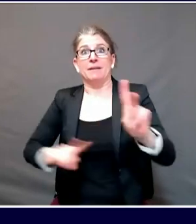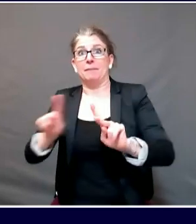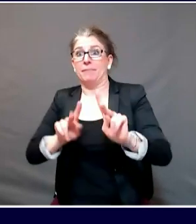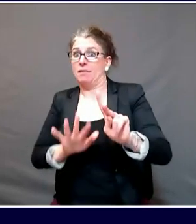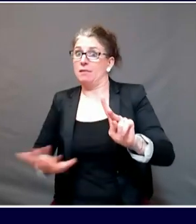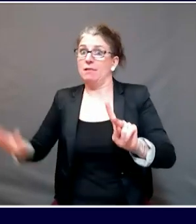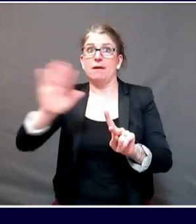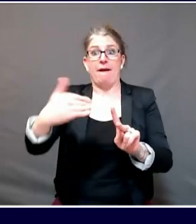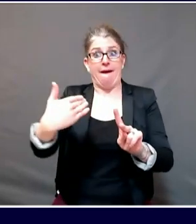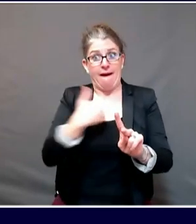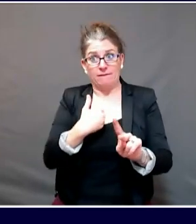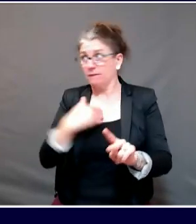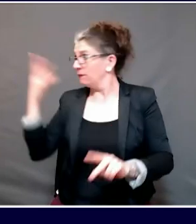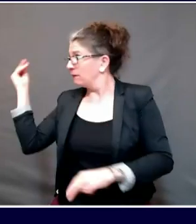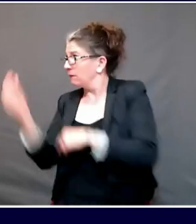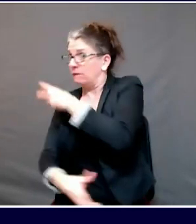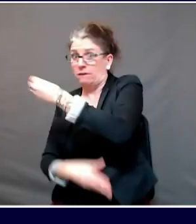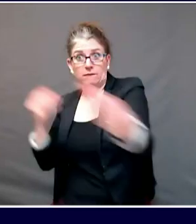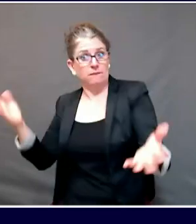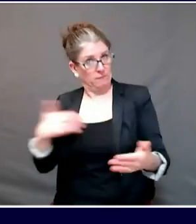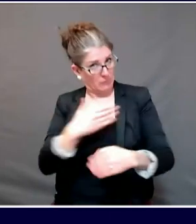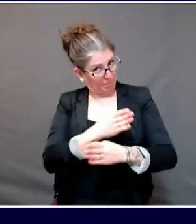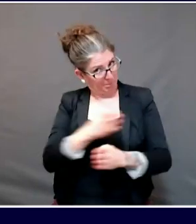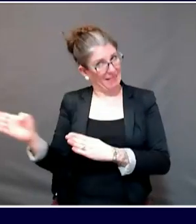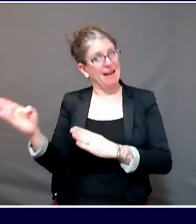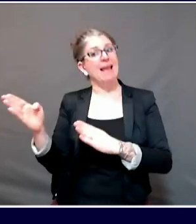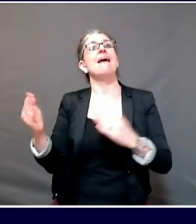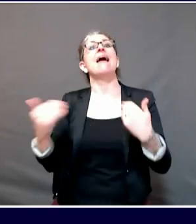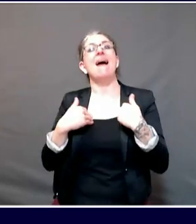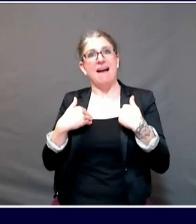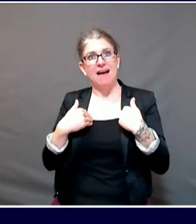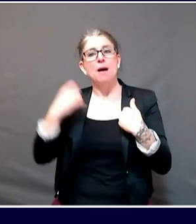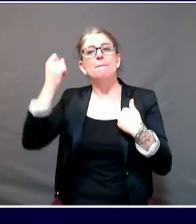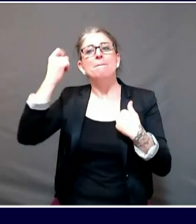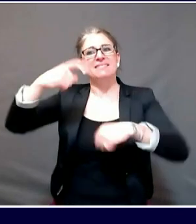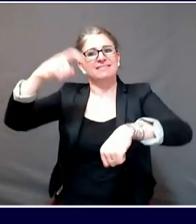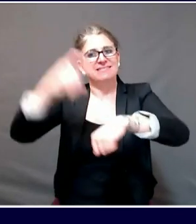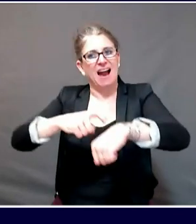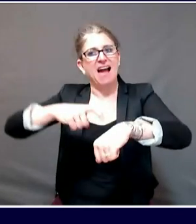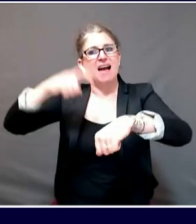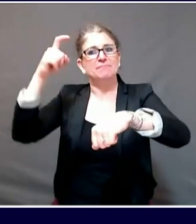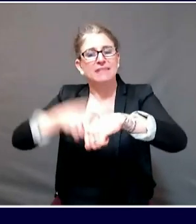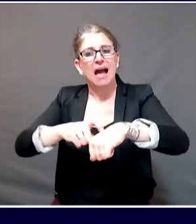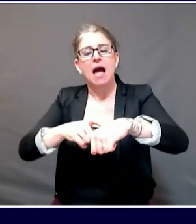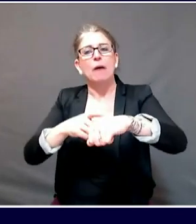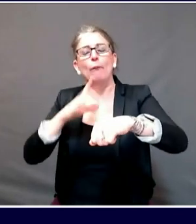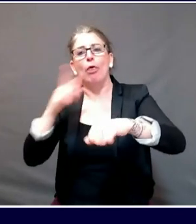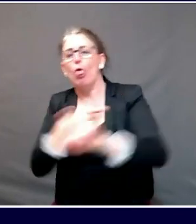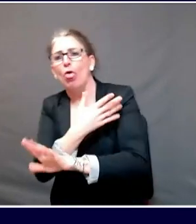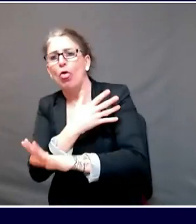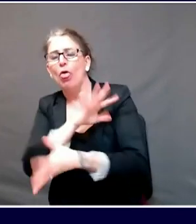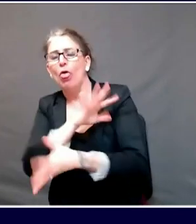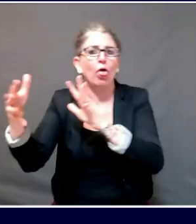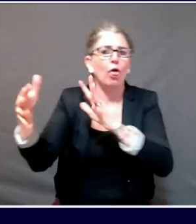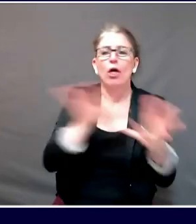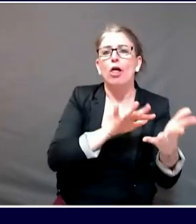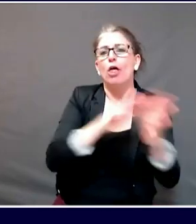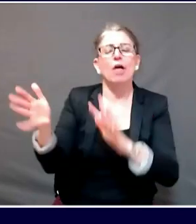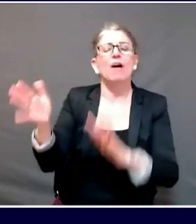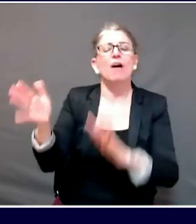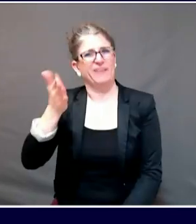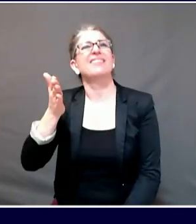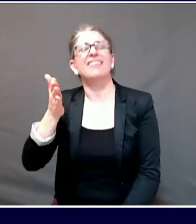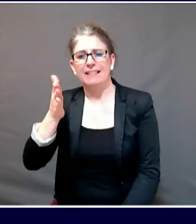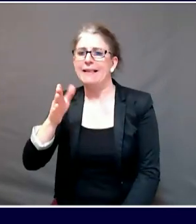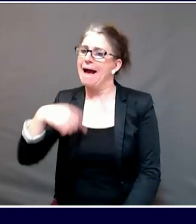Given that for many individuals who are watching, for many of you who have tuned in today, community level vaccine may